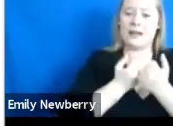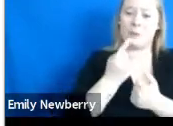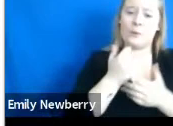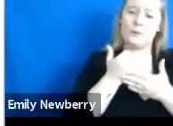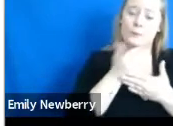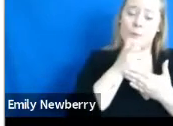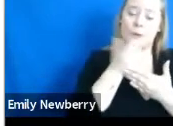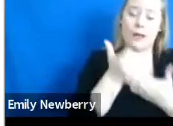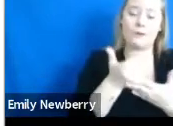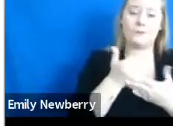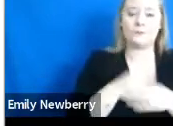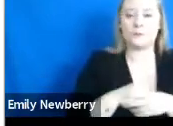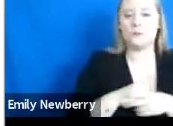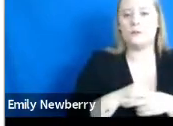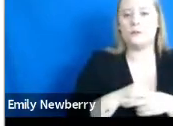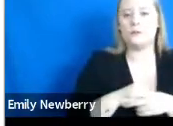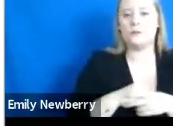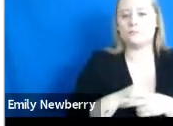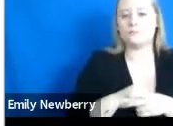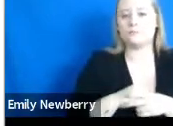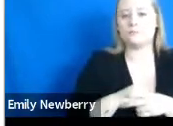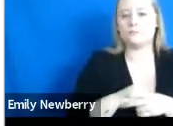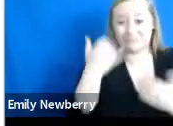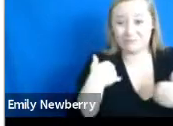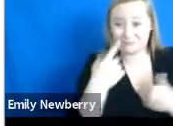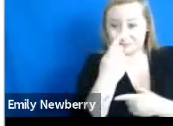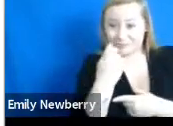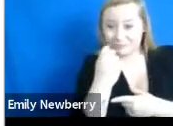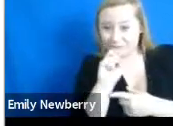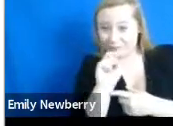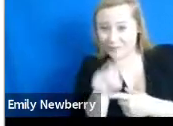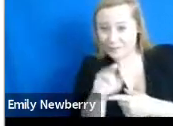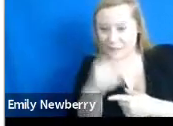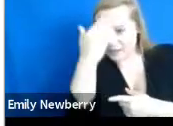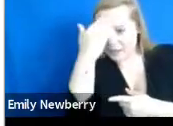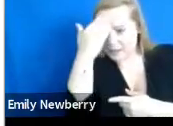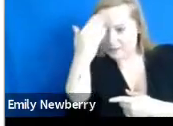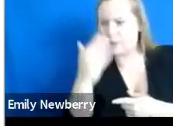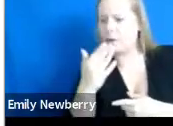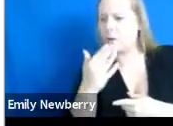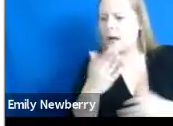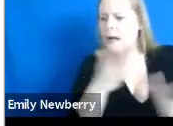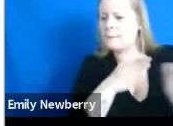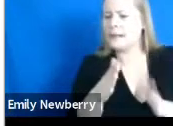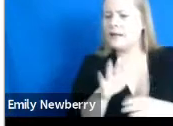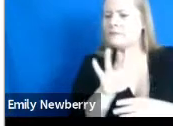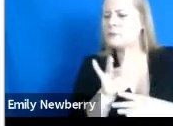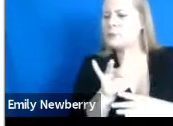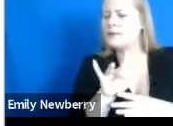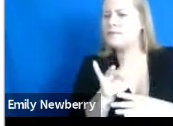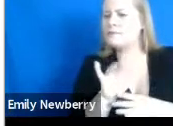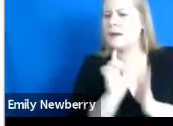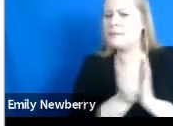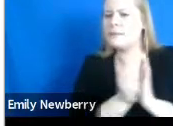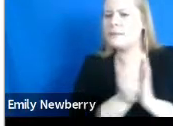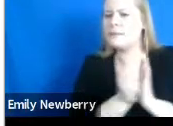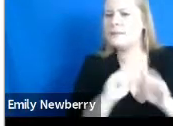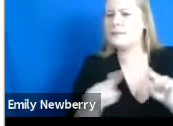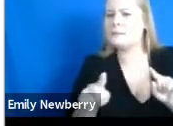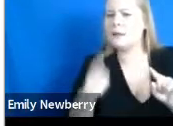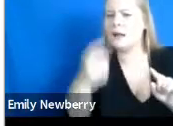And if you have any questions, I know I planned for a 25-minute, but I re-looked at the schedule and it was a